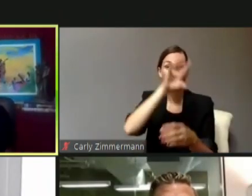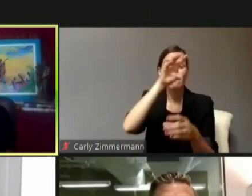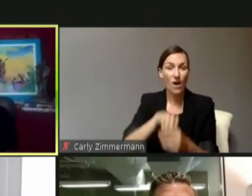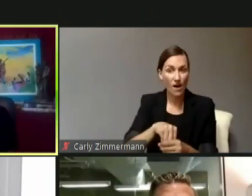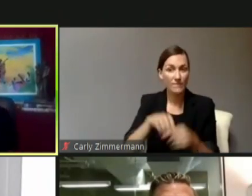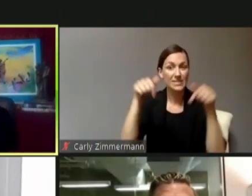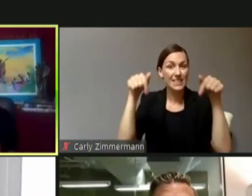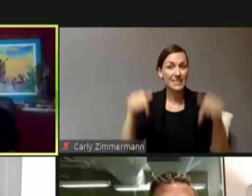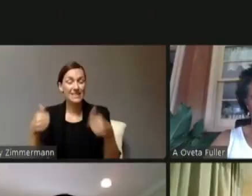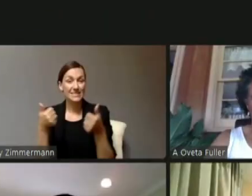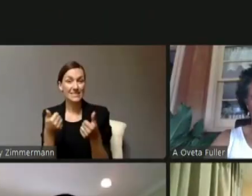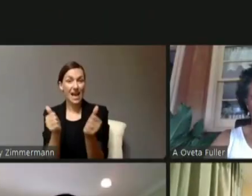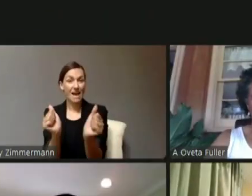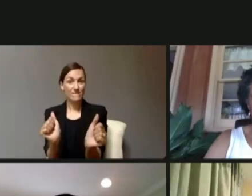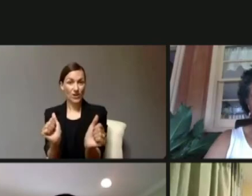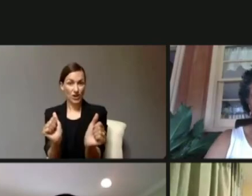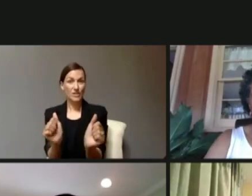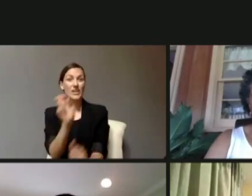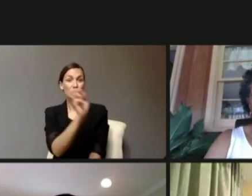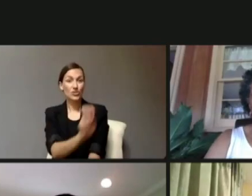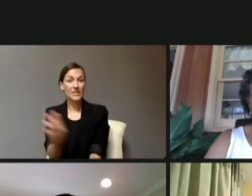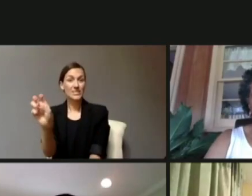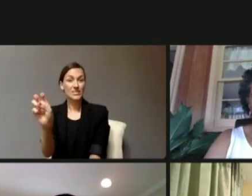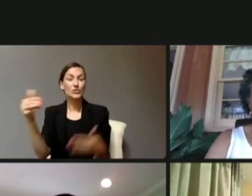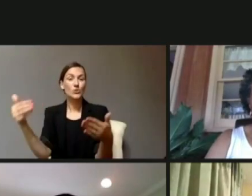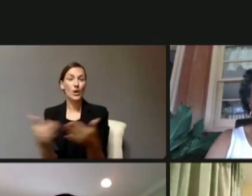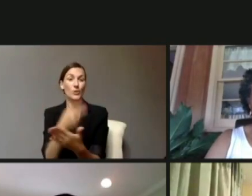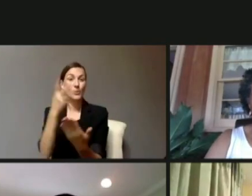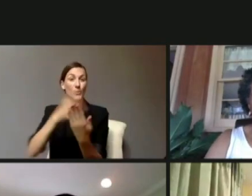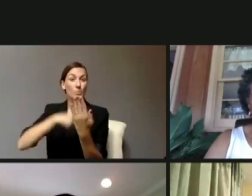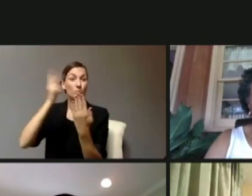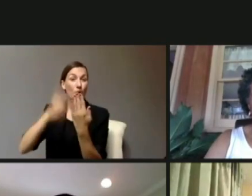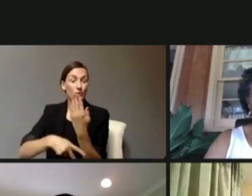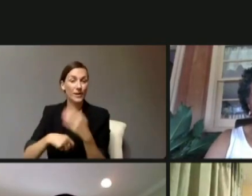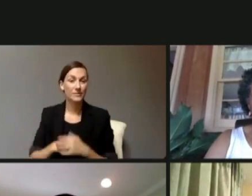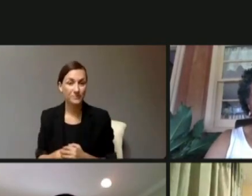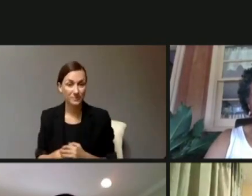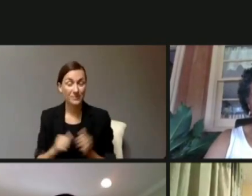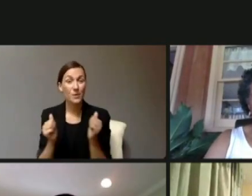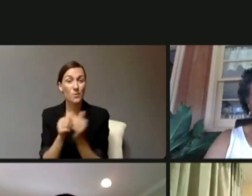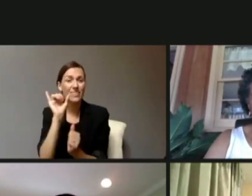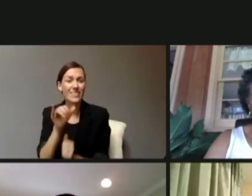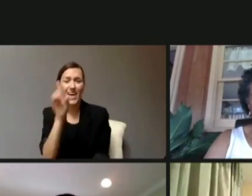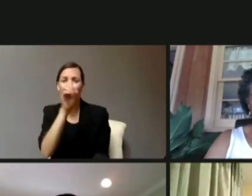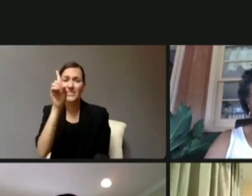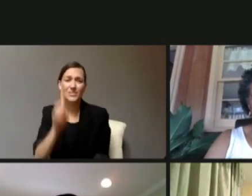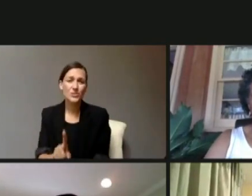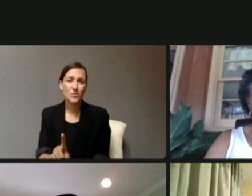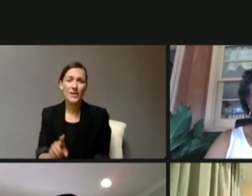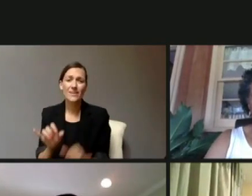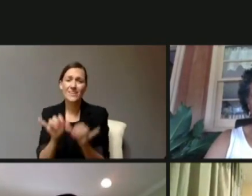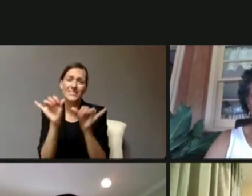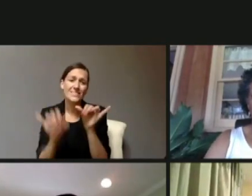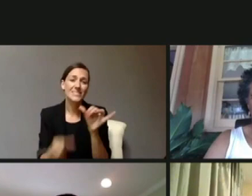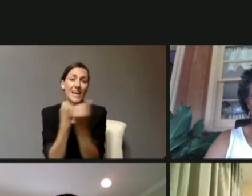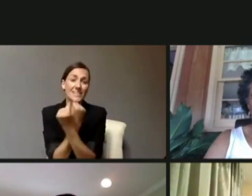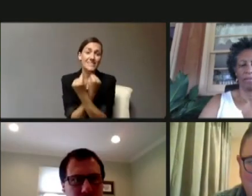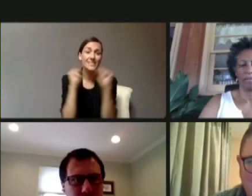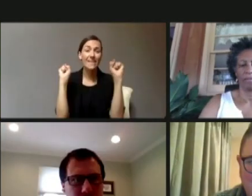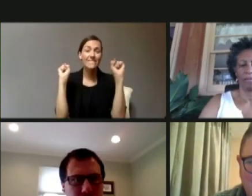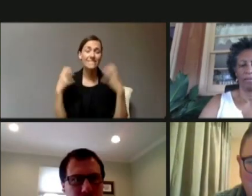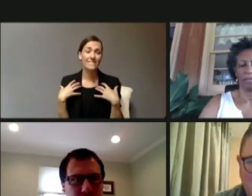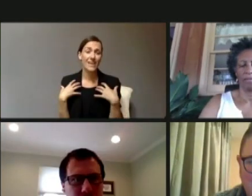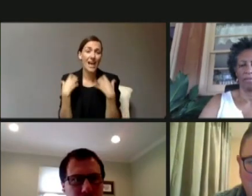effort and also transitioning to our new program. So with that, Detroit, stay safe, stay